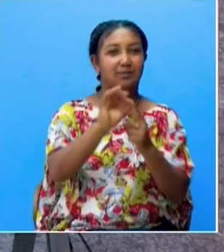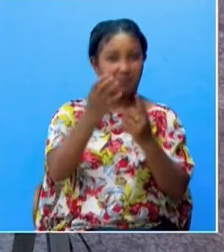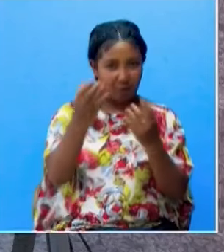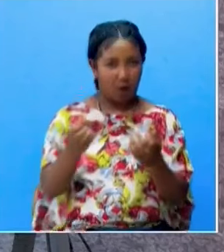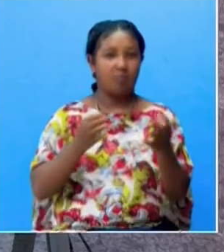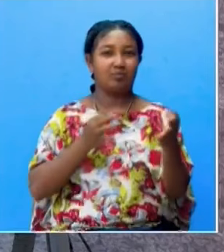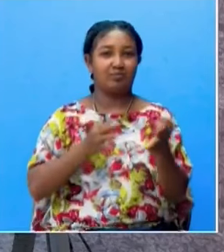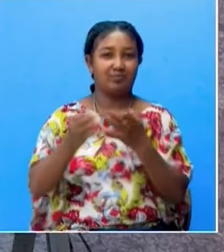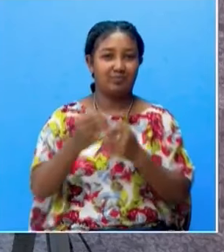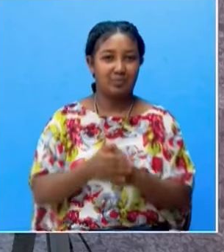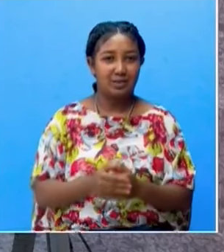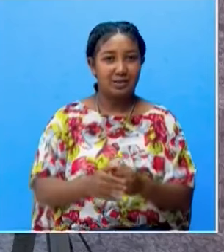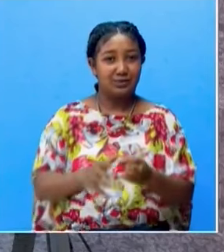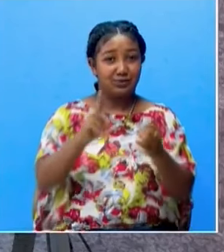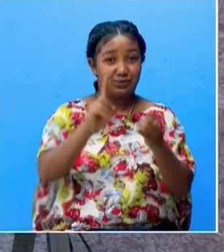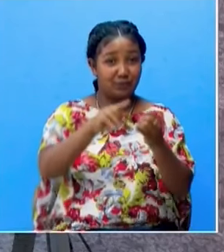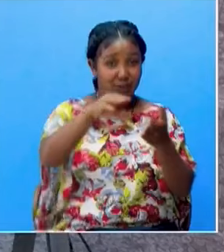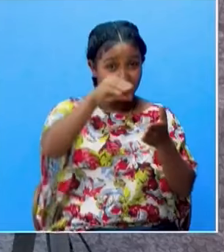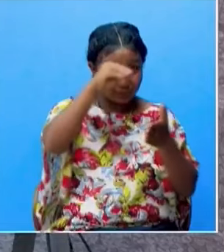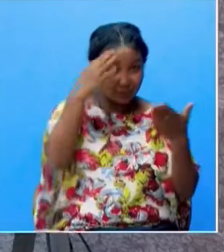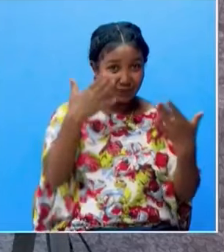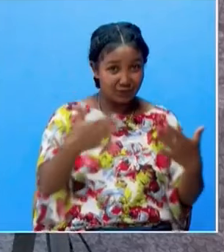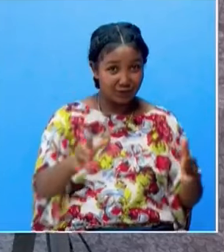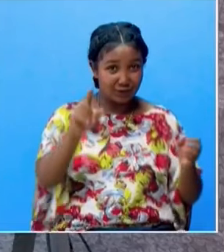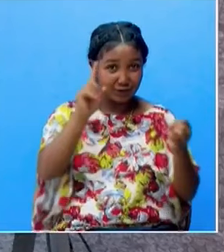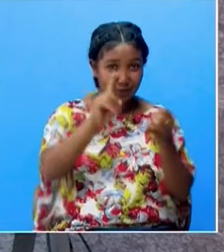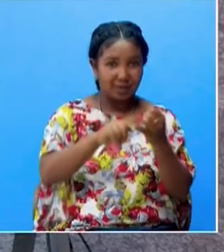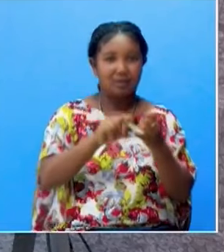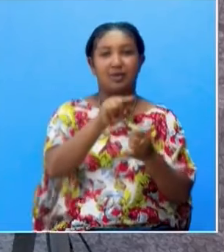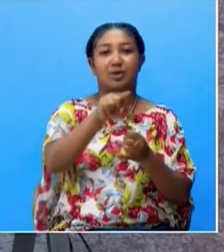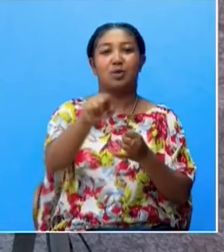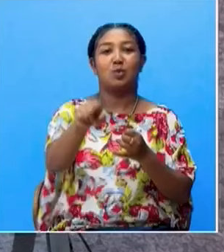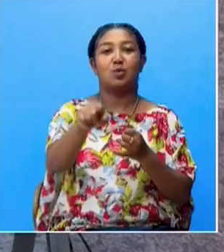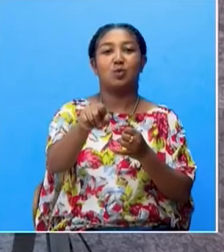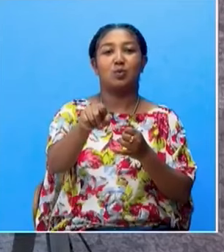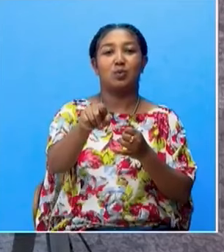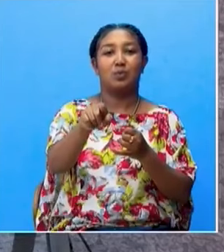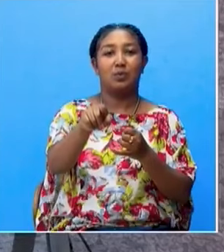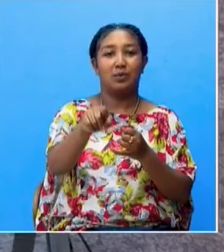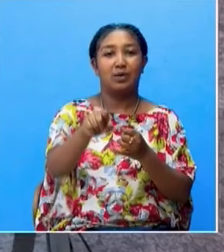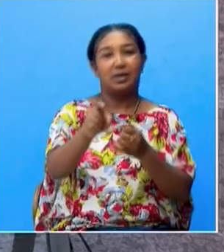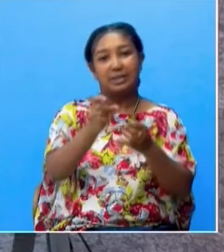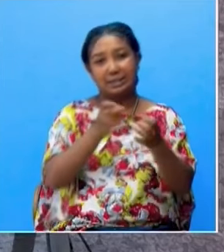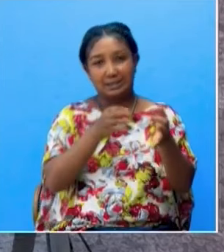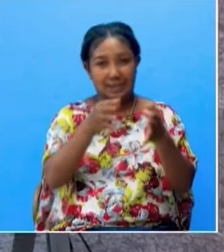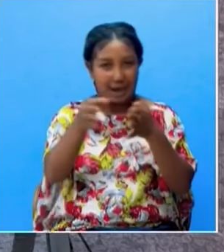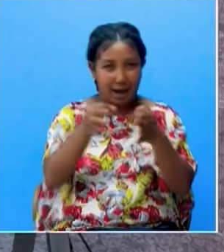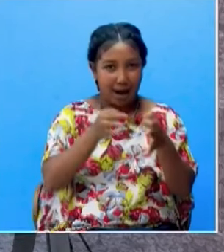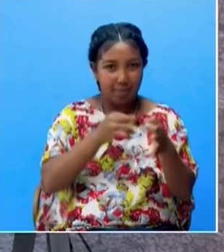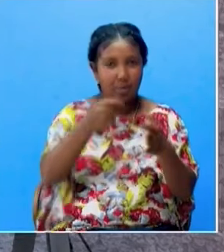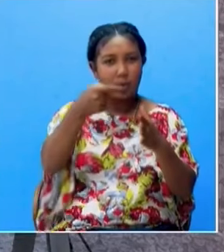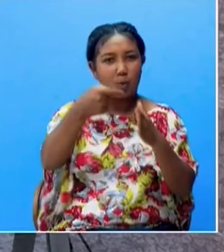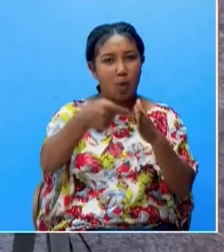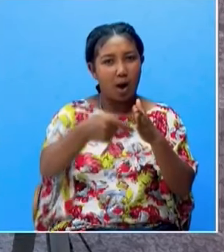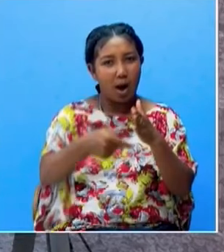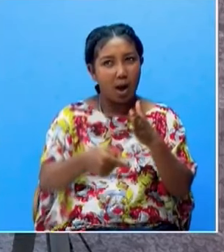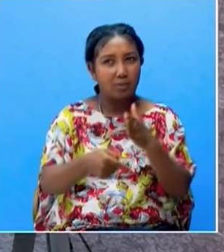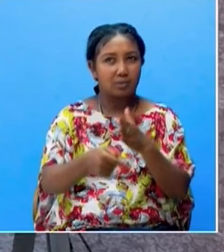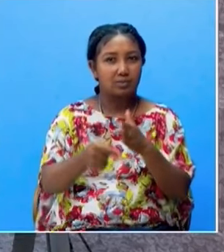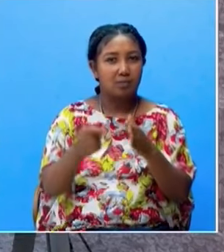lesson. At the end of today's lesson, you are going to describe what happened in